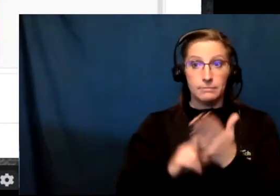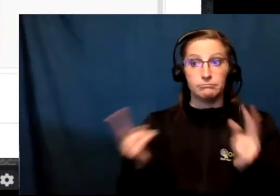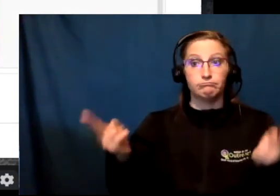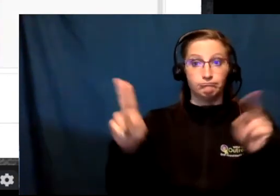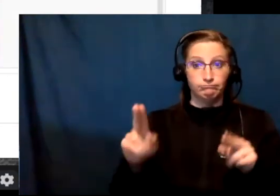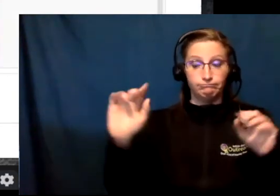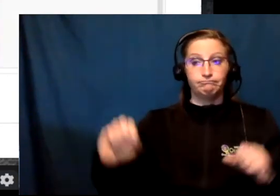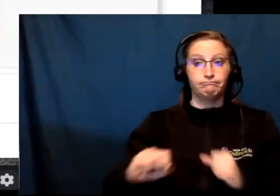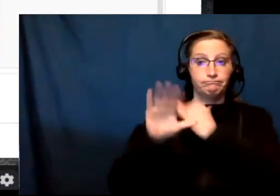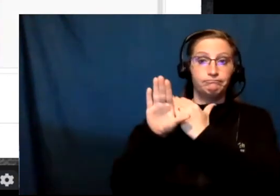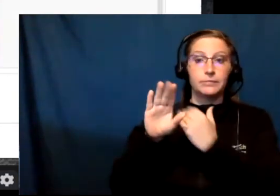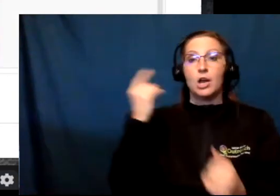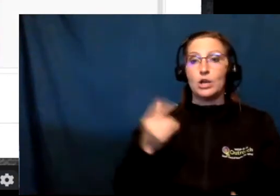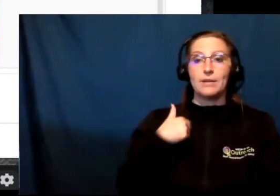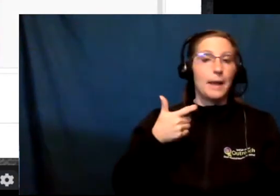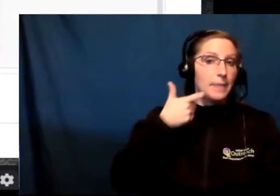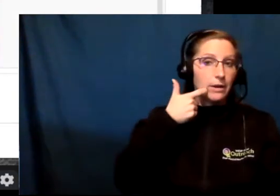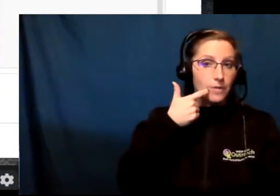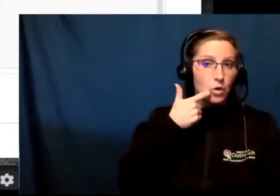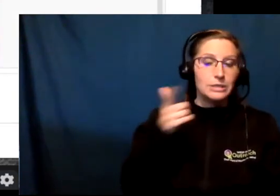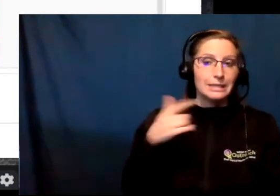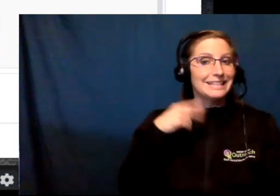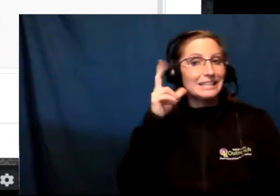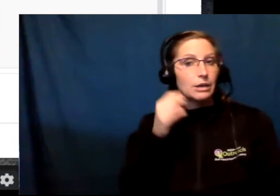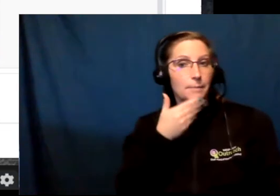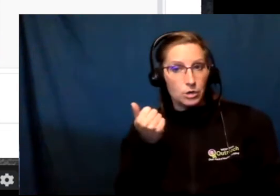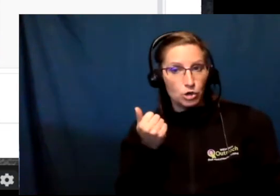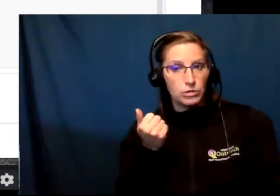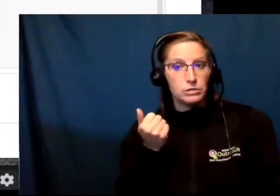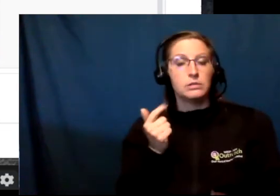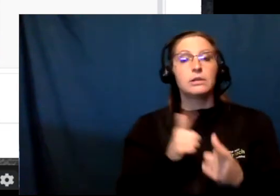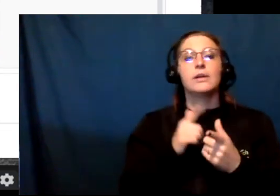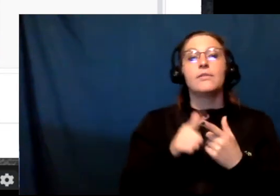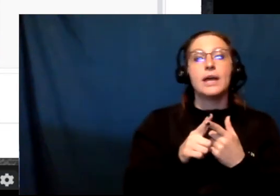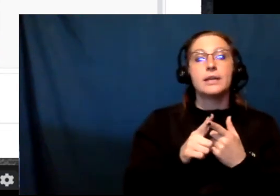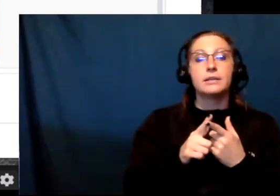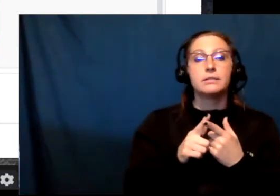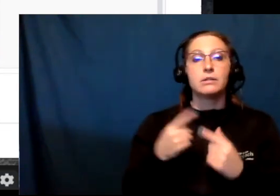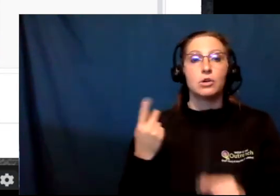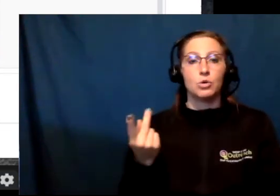I always have my microphone here so he can hear me better. Then when I go